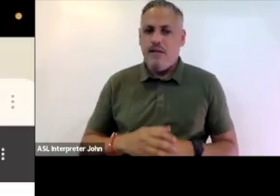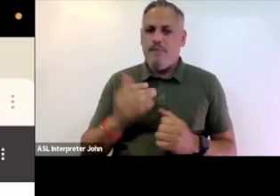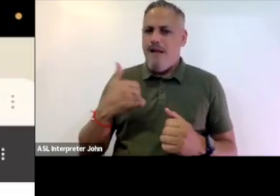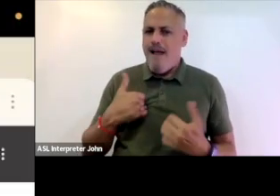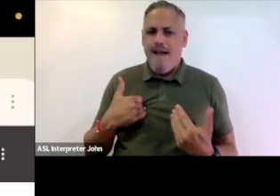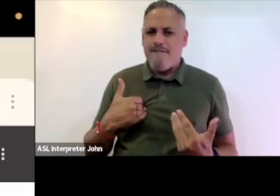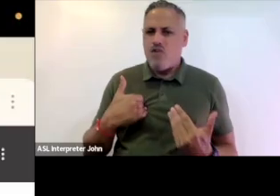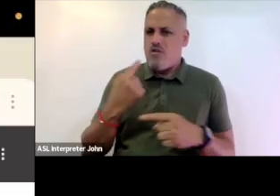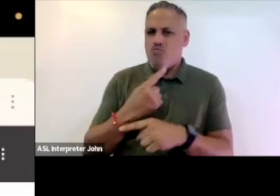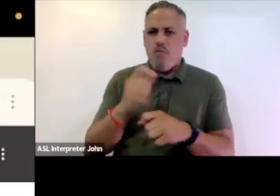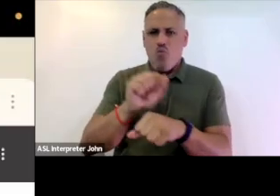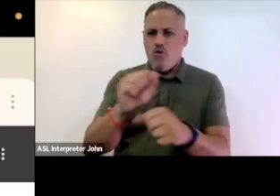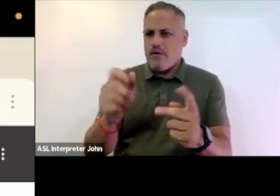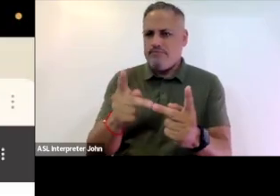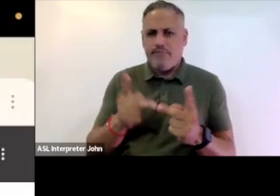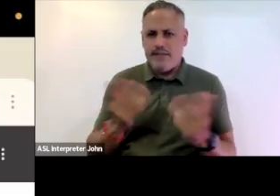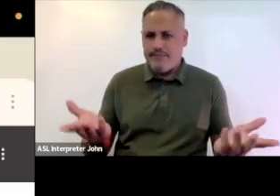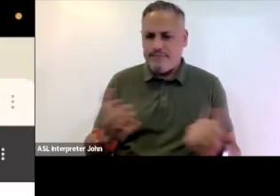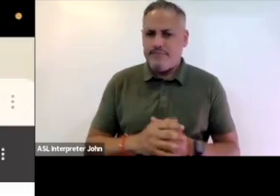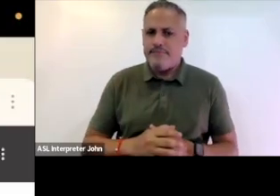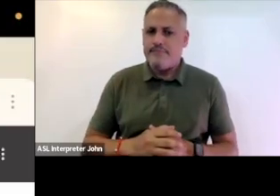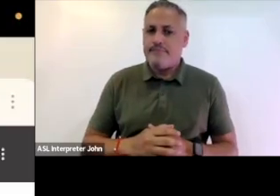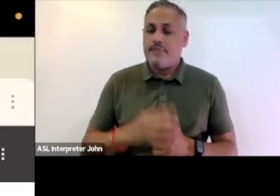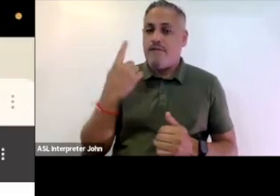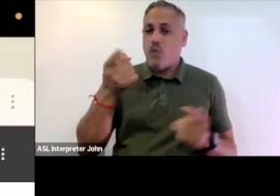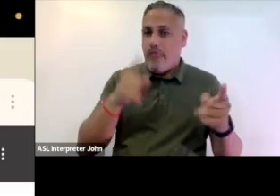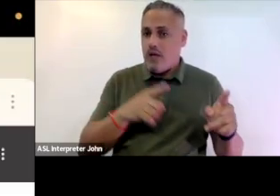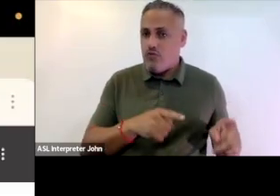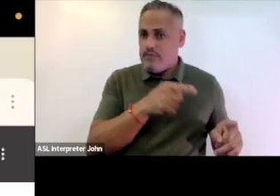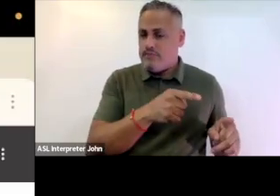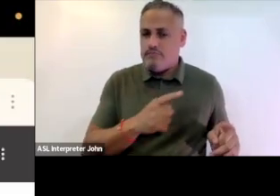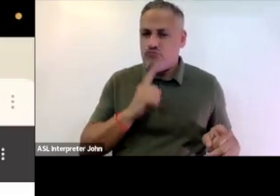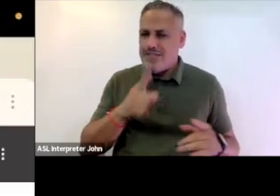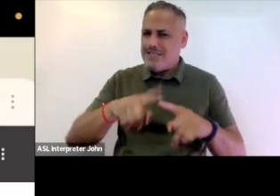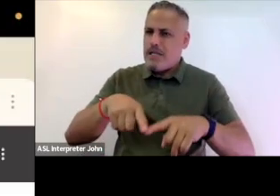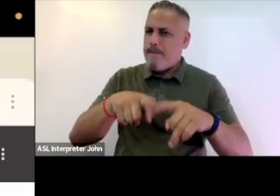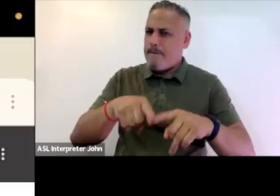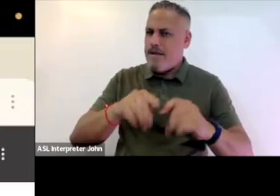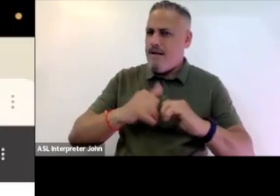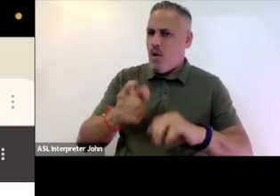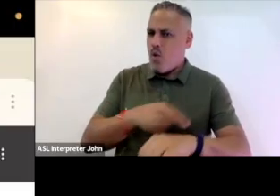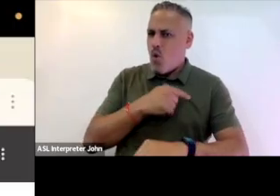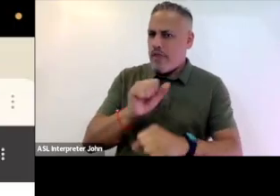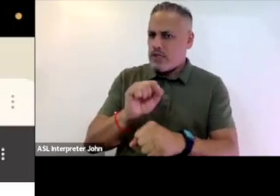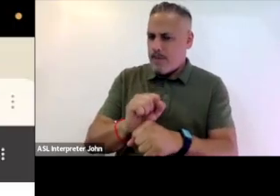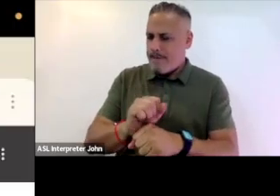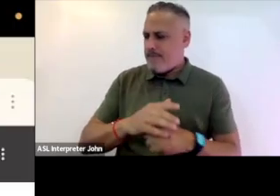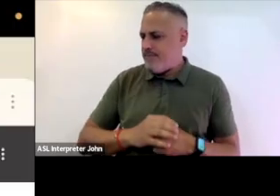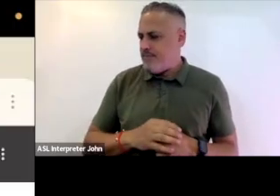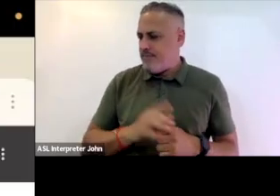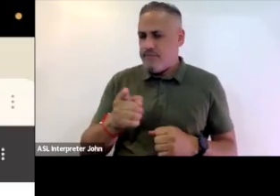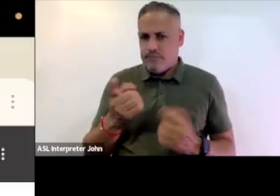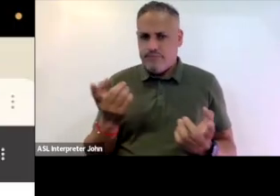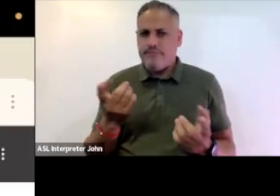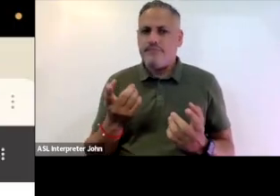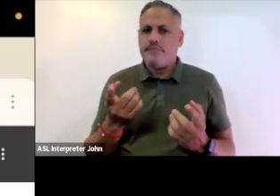having proper working conditions. The term of the agreement will really depend on how long the job is that you're